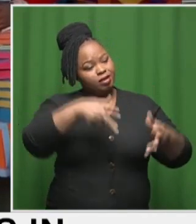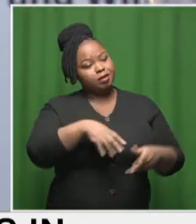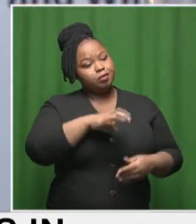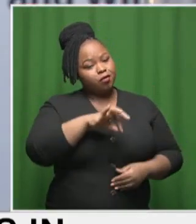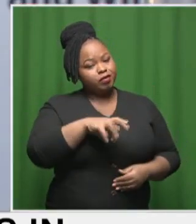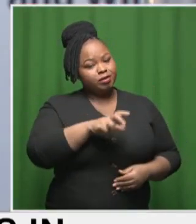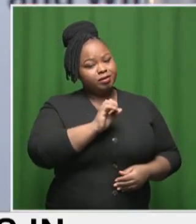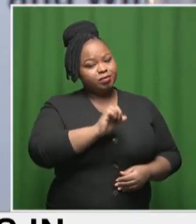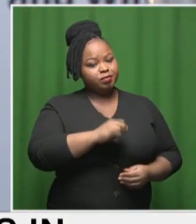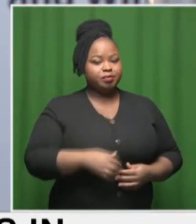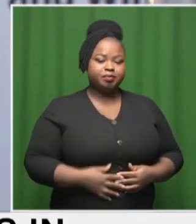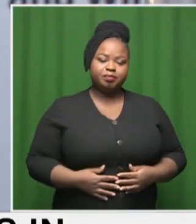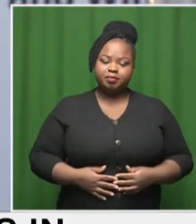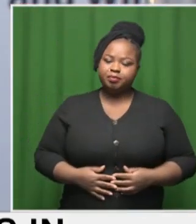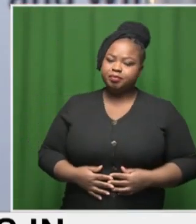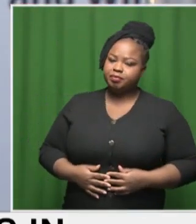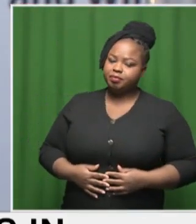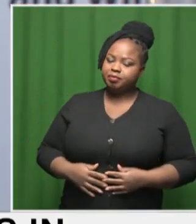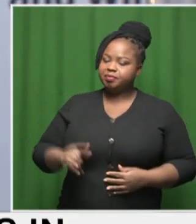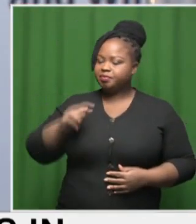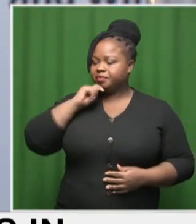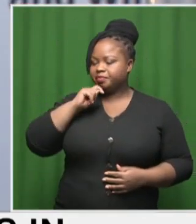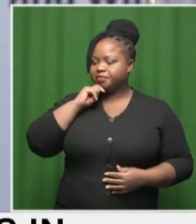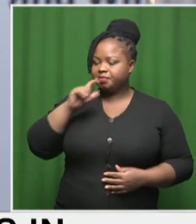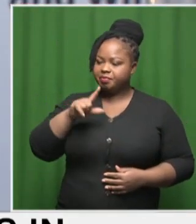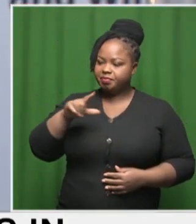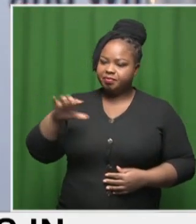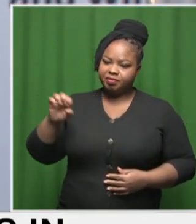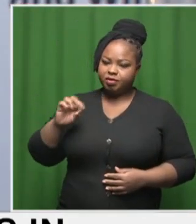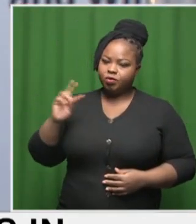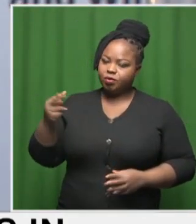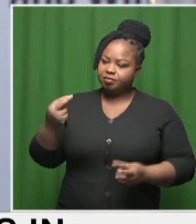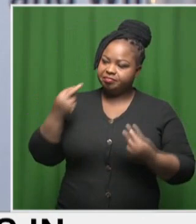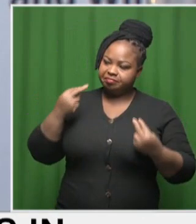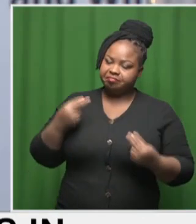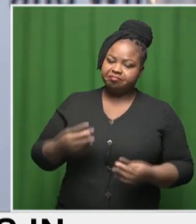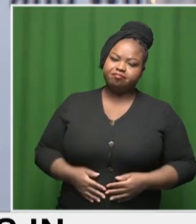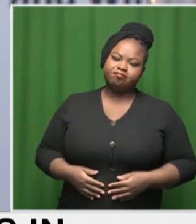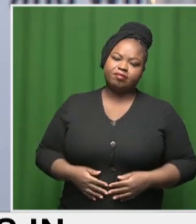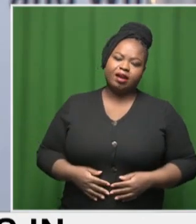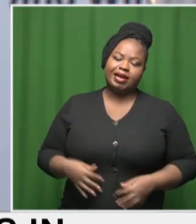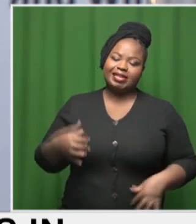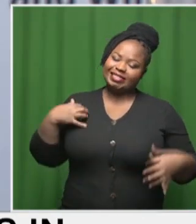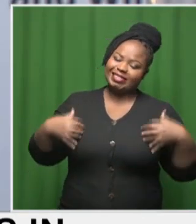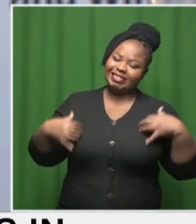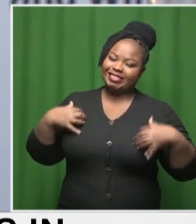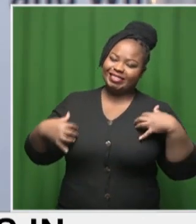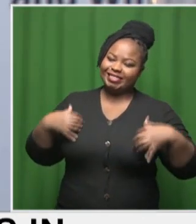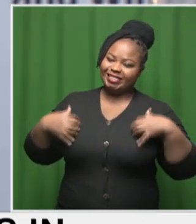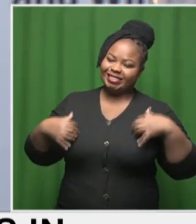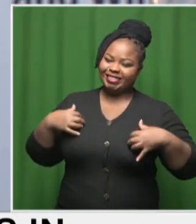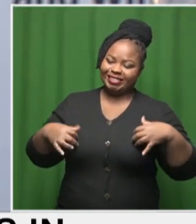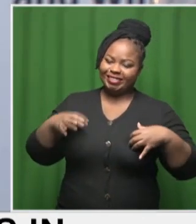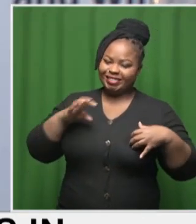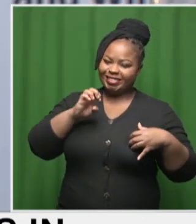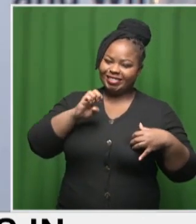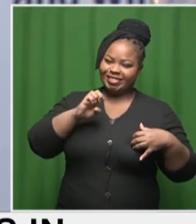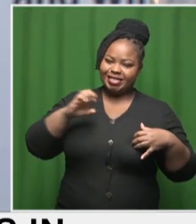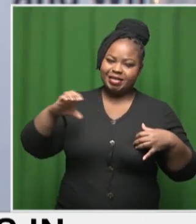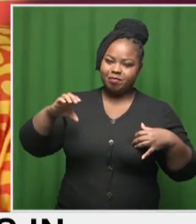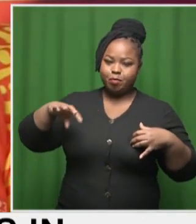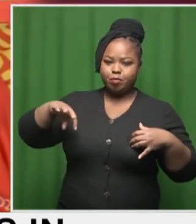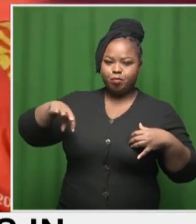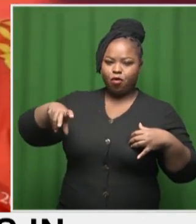now? Good morning to you, Leanne. Good morning to the viewers. We are very excited as the province of the Eastern Cape.